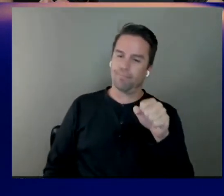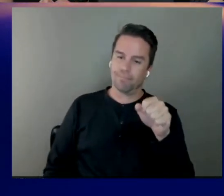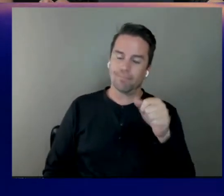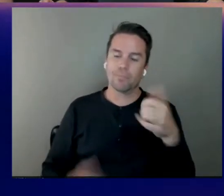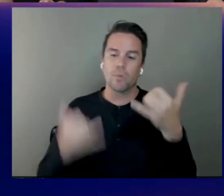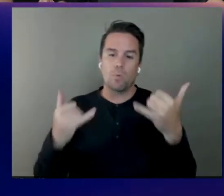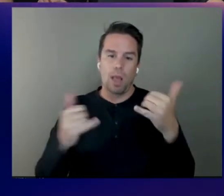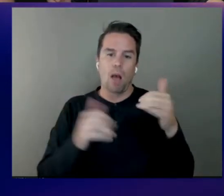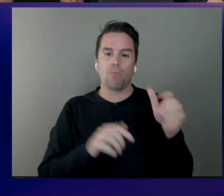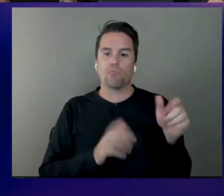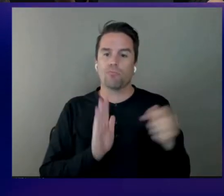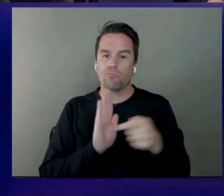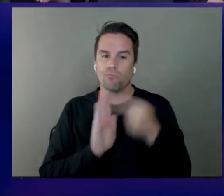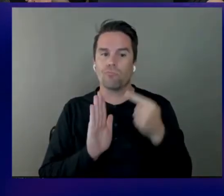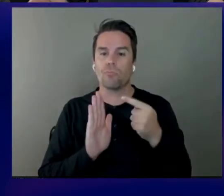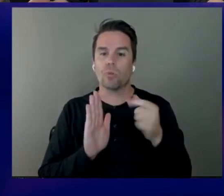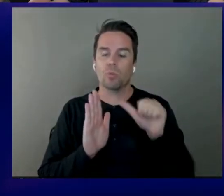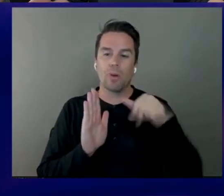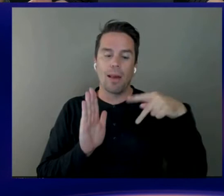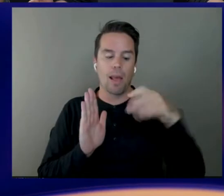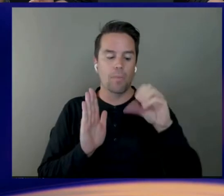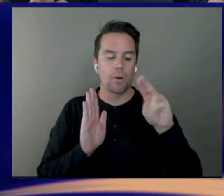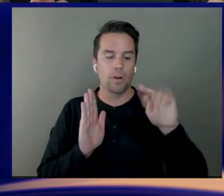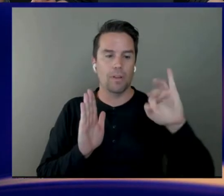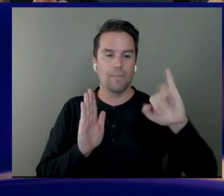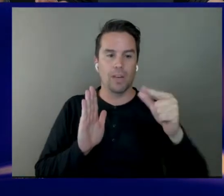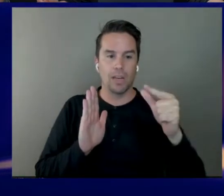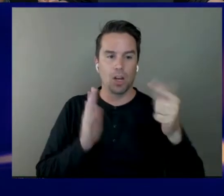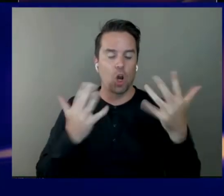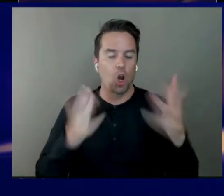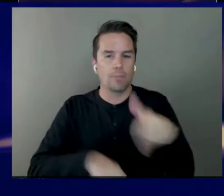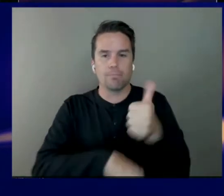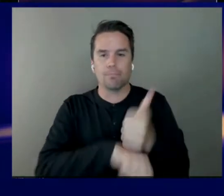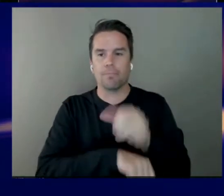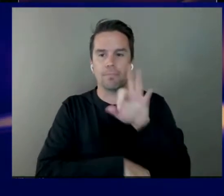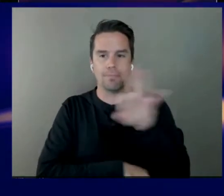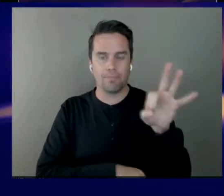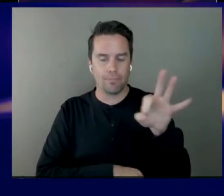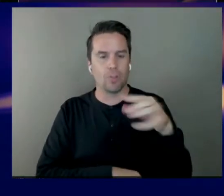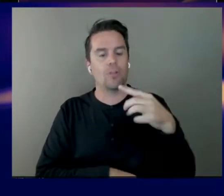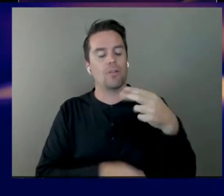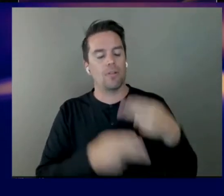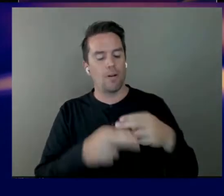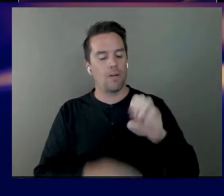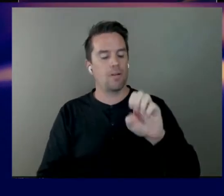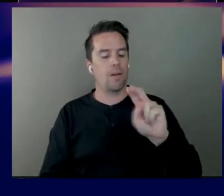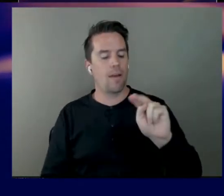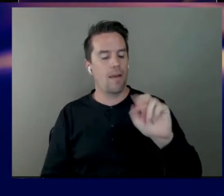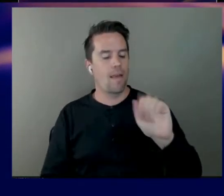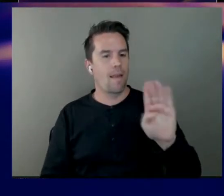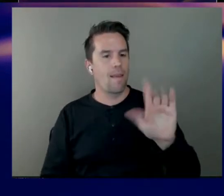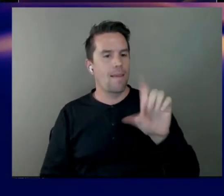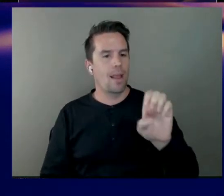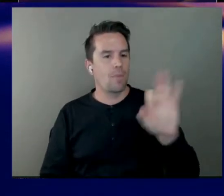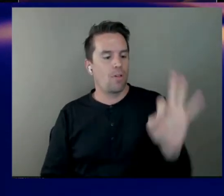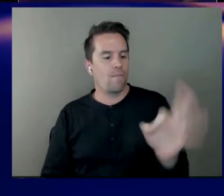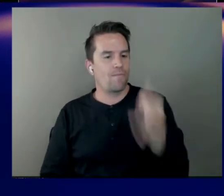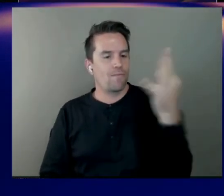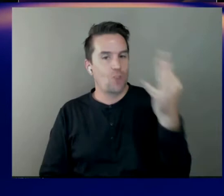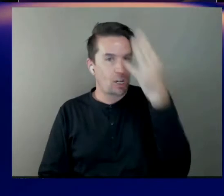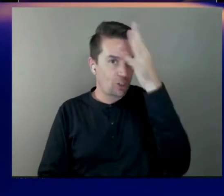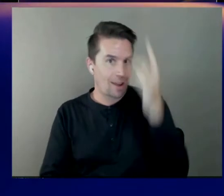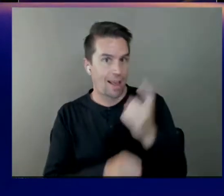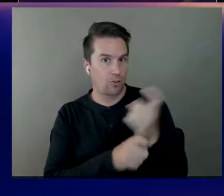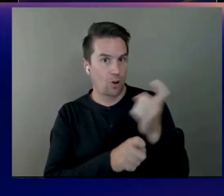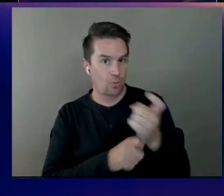here, and I already created a feature flag. It's called Enable French Dad Jokes. Okay. And what I'm going